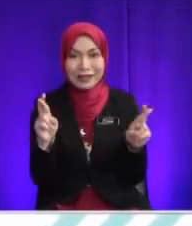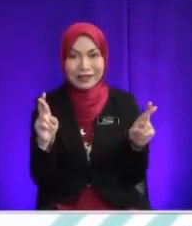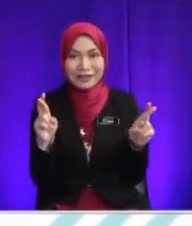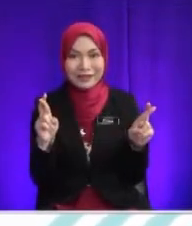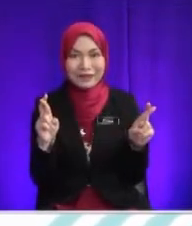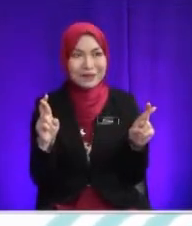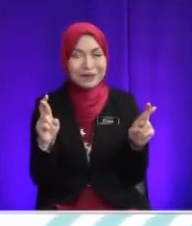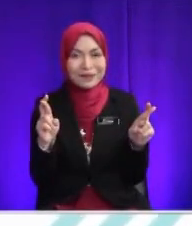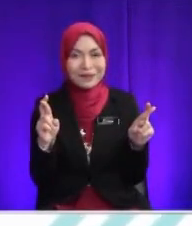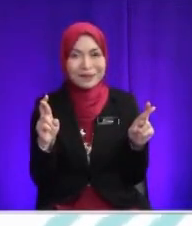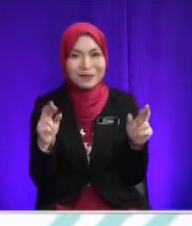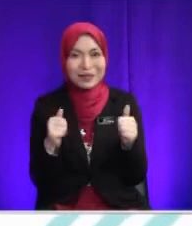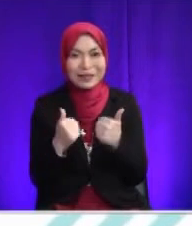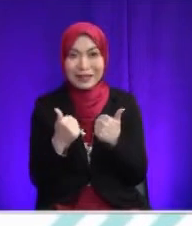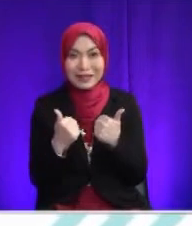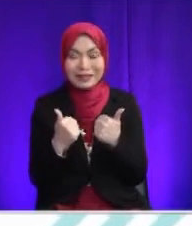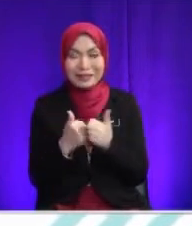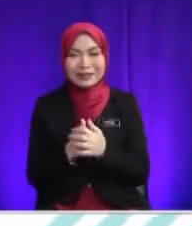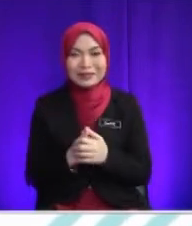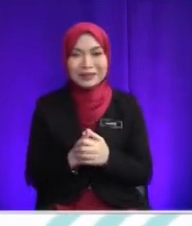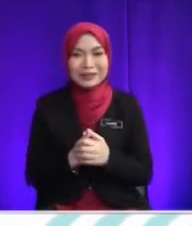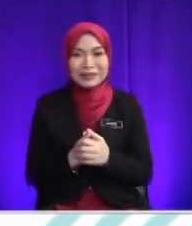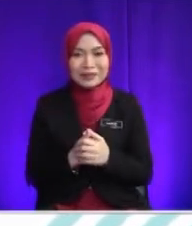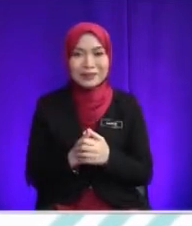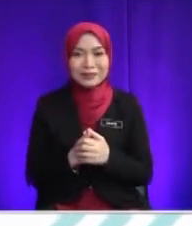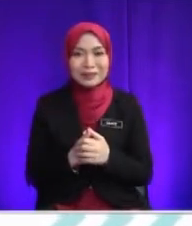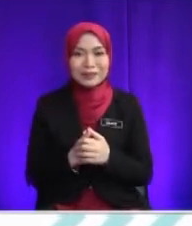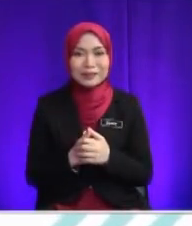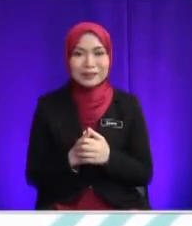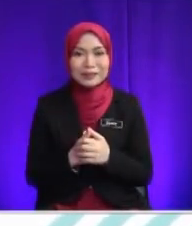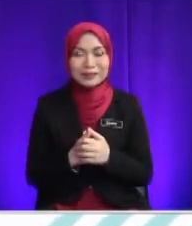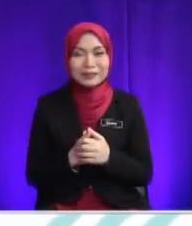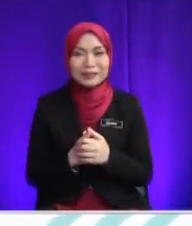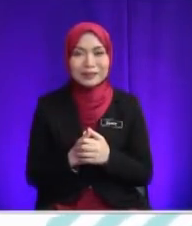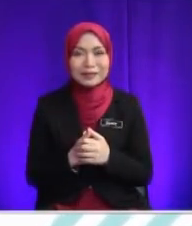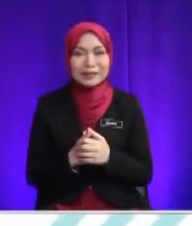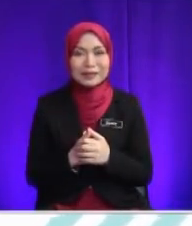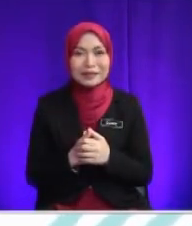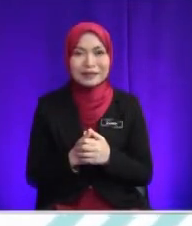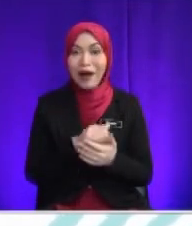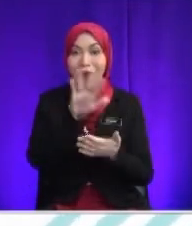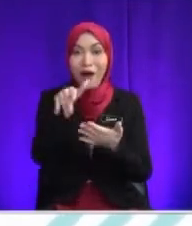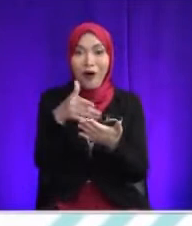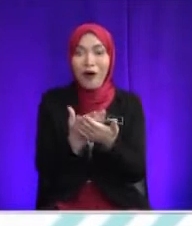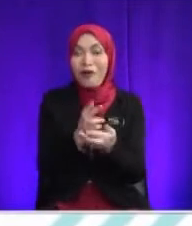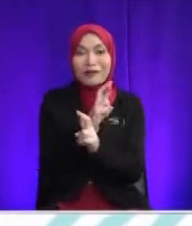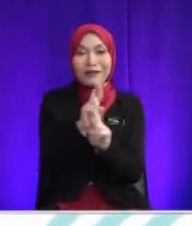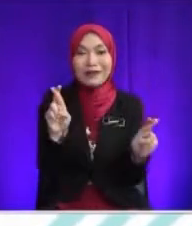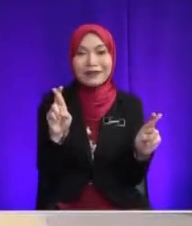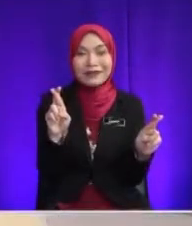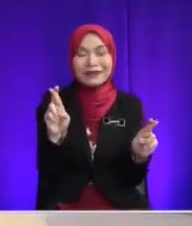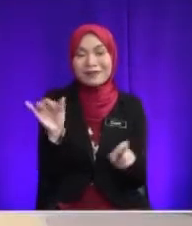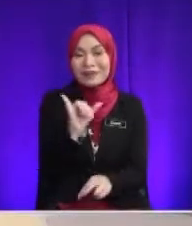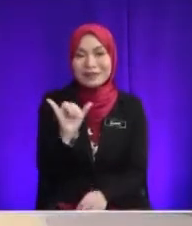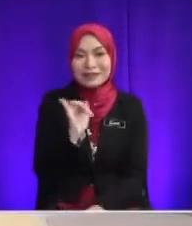Hey, only Nazifa ready. Where's the rest? Ashikin, okay, so everyone is ready, I'm ready as well. But first